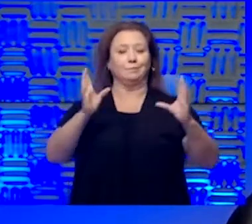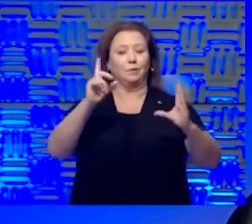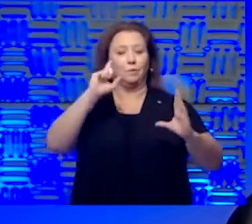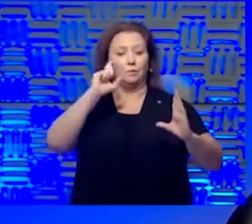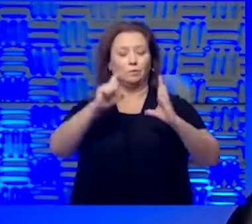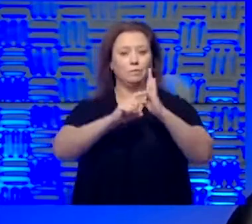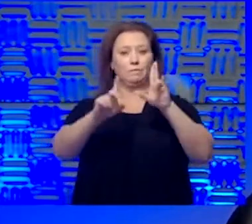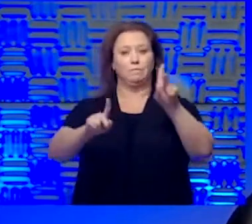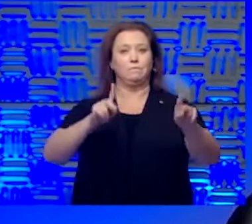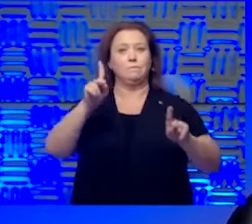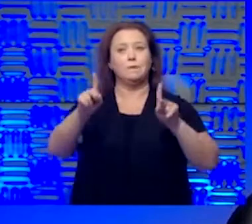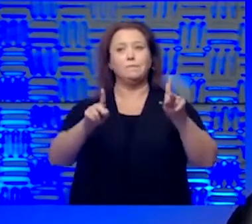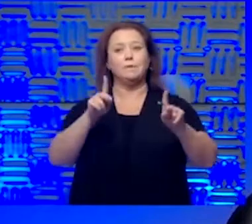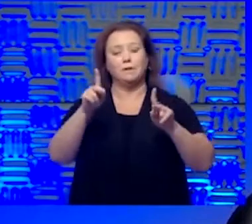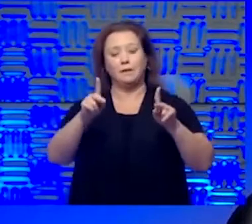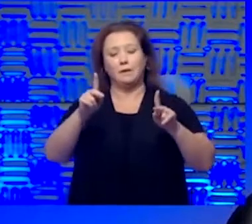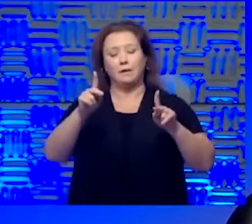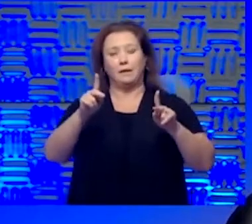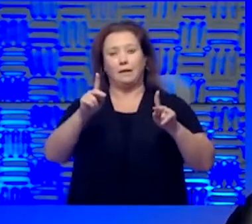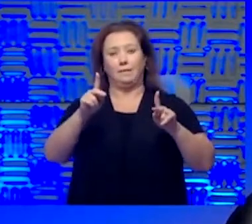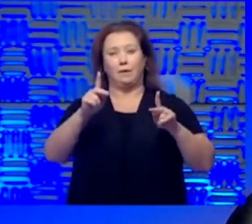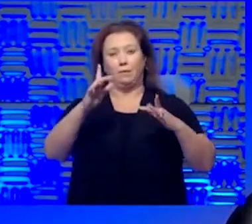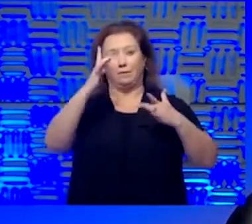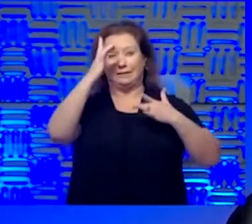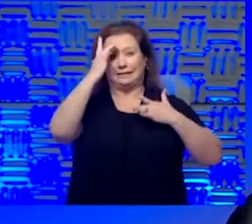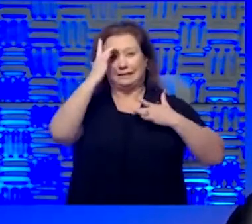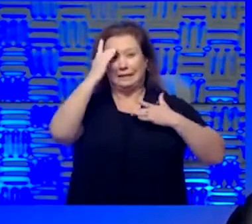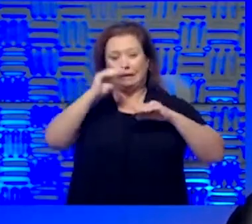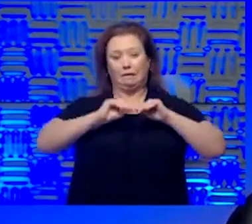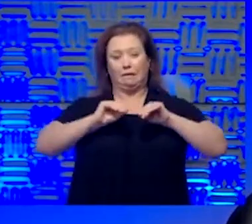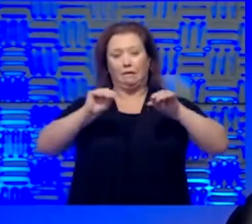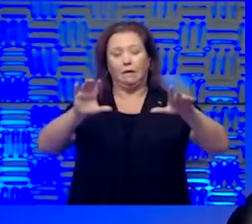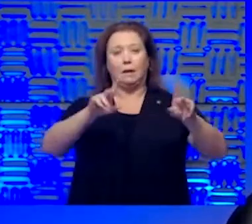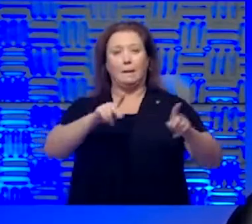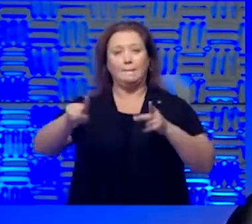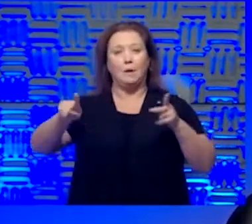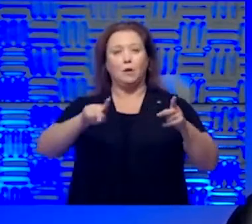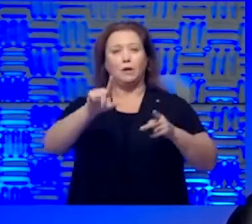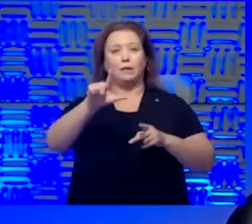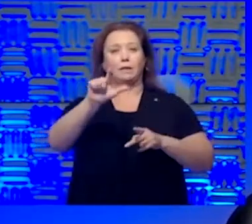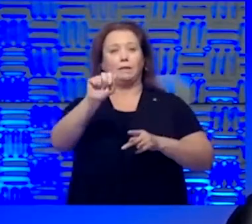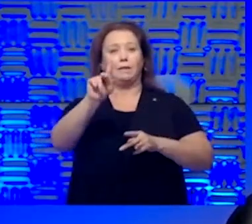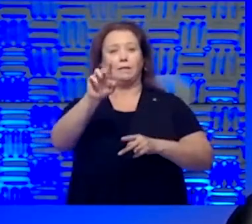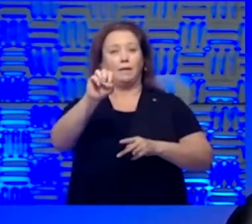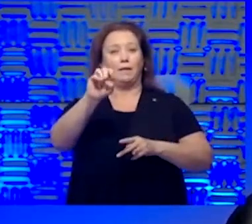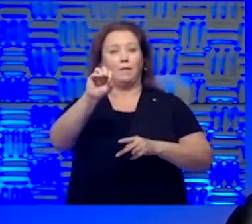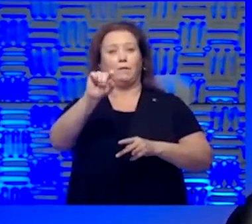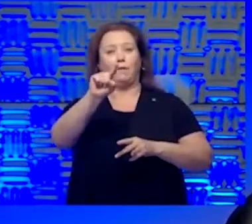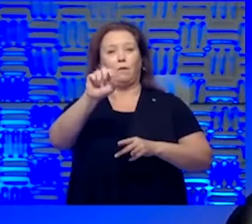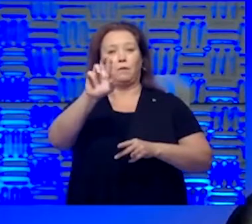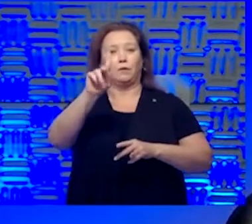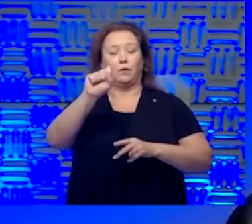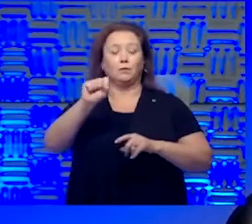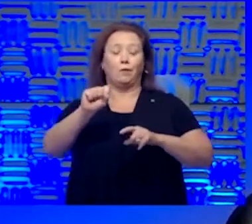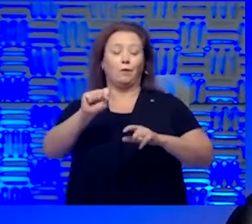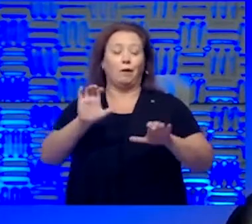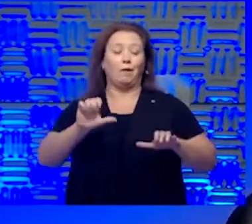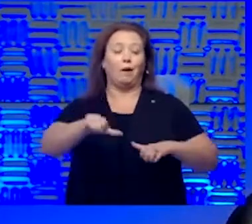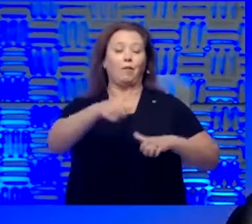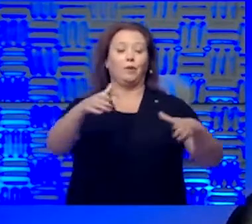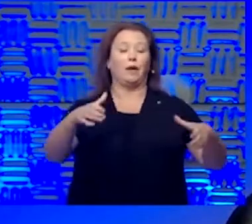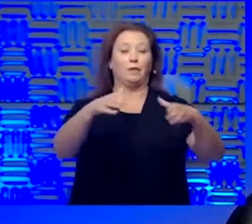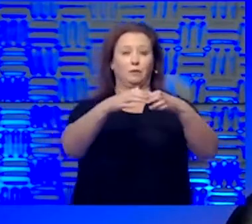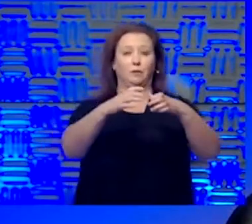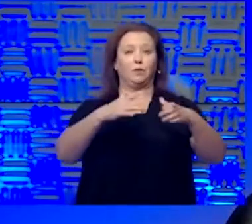if there were ill contacts at the Lake of the Ozarks parties or anywhere else in those gatherings at different places, they should start